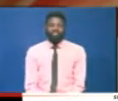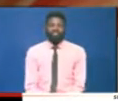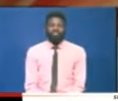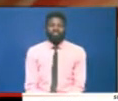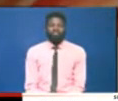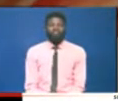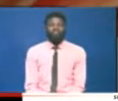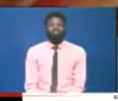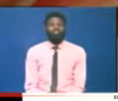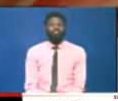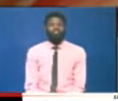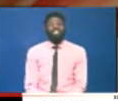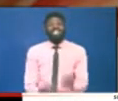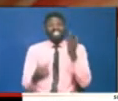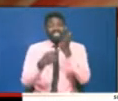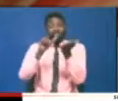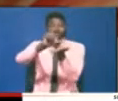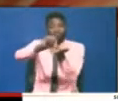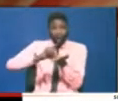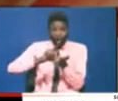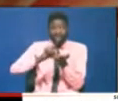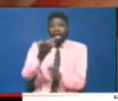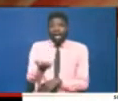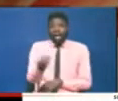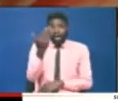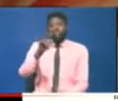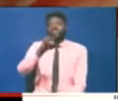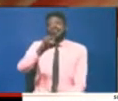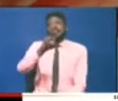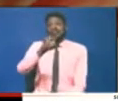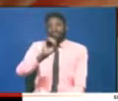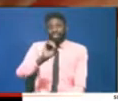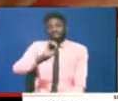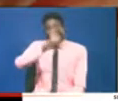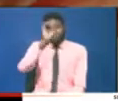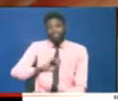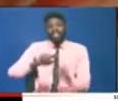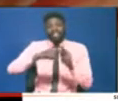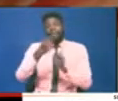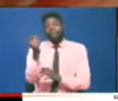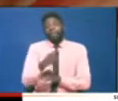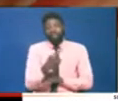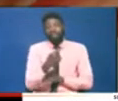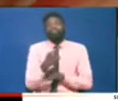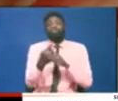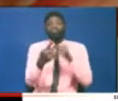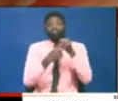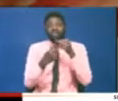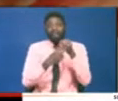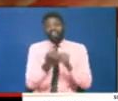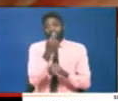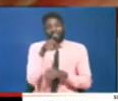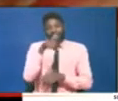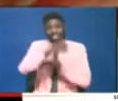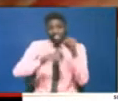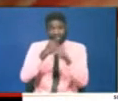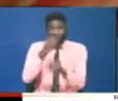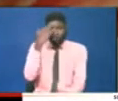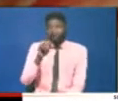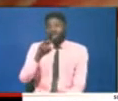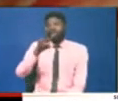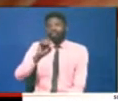And digital loans have gone up by 20% starting the 1st of July this year. The new rates follow the 20% excise